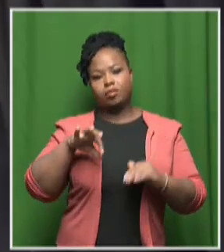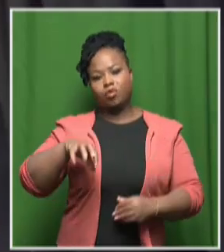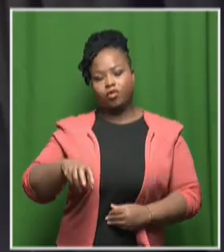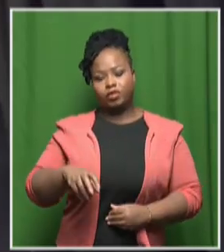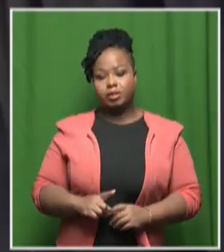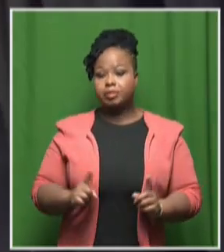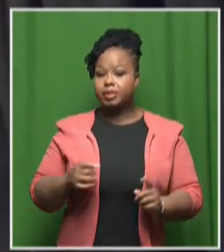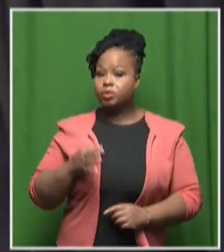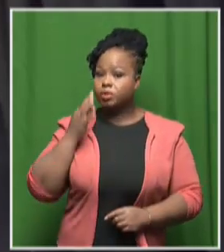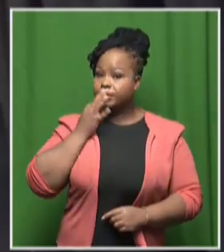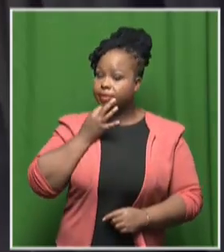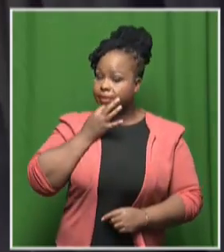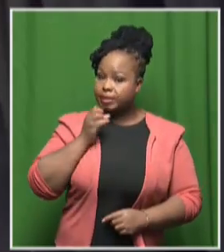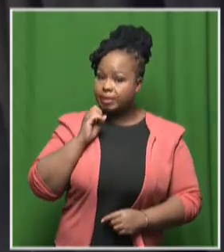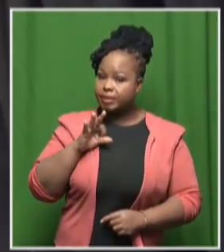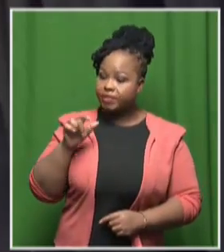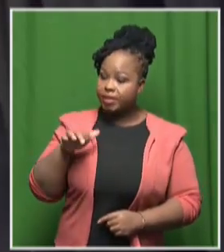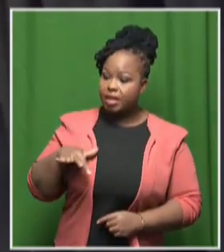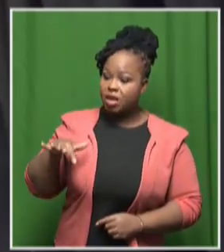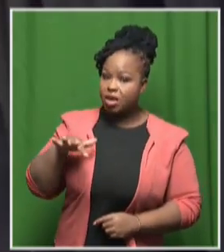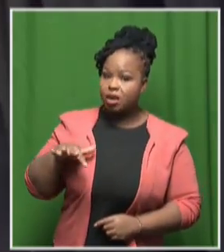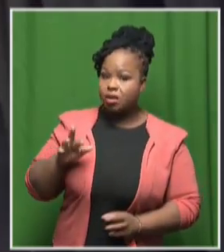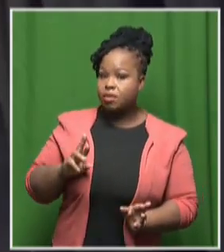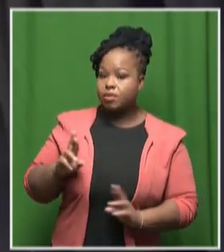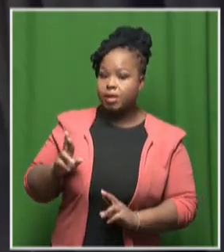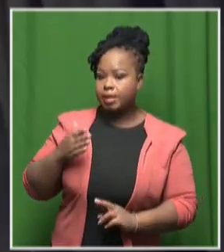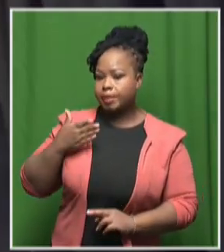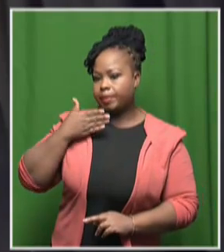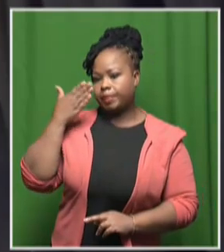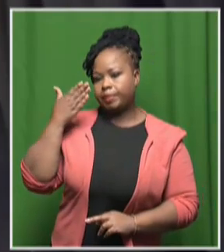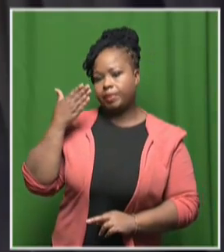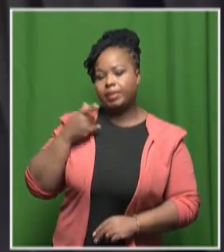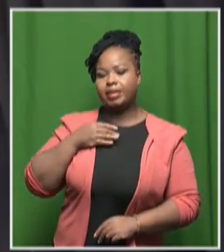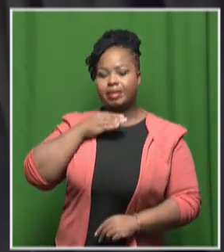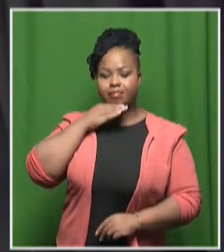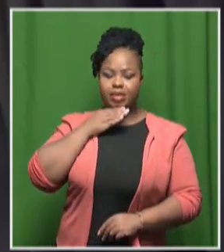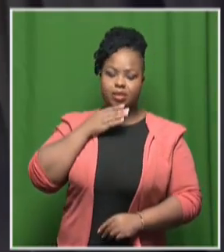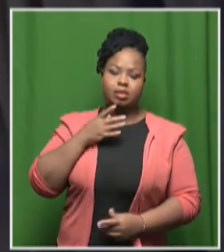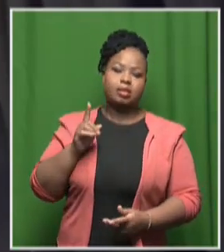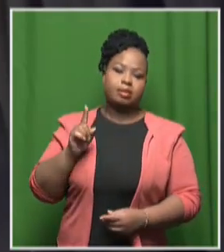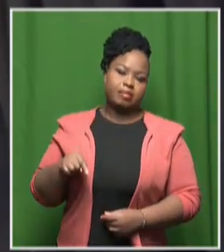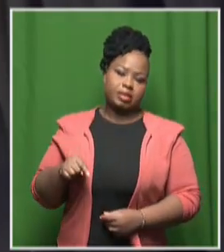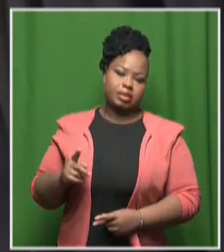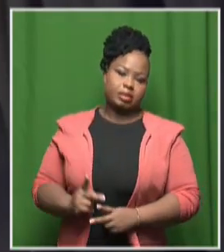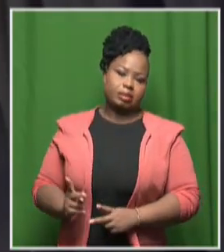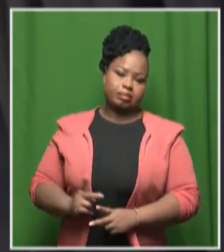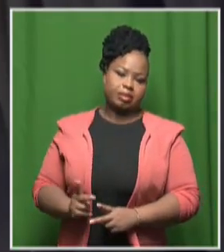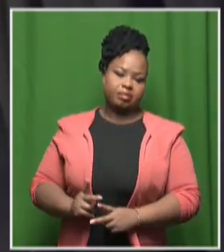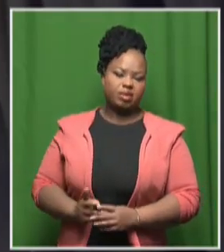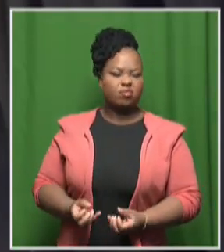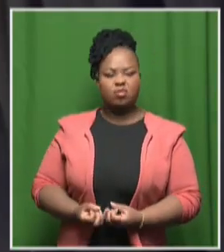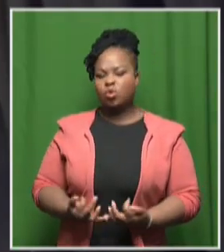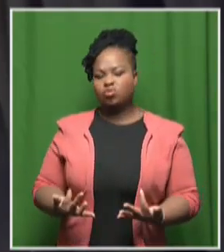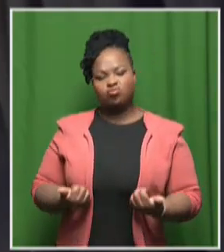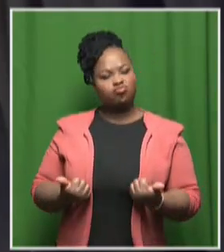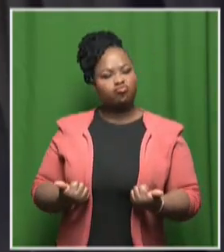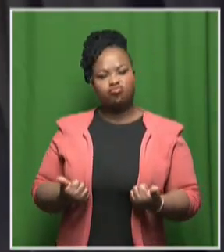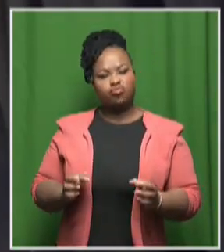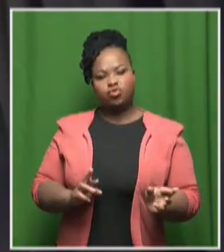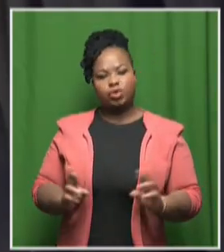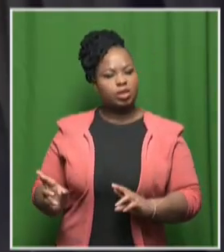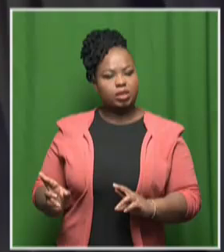as I said earlier, if the facility is not ready, then they are going to be prepared to be ready. But most of our facilities now are ready